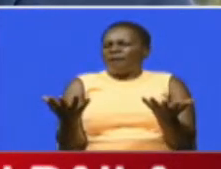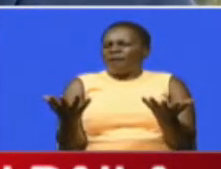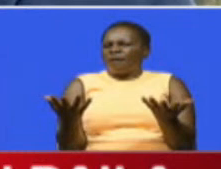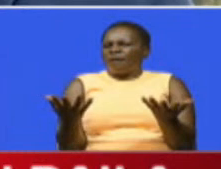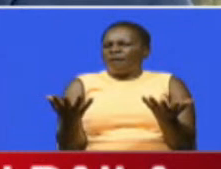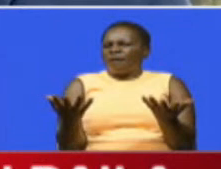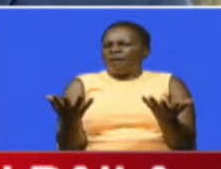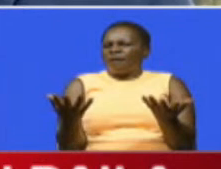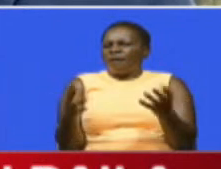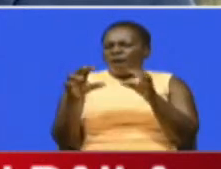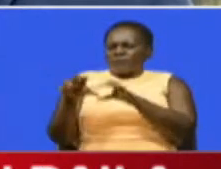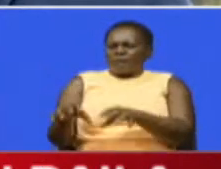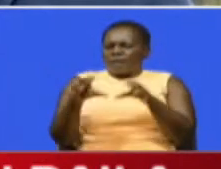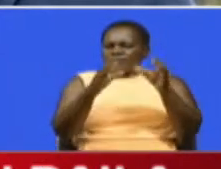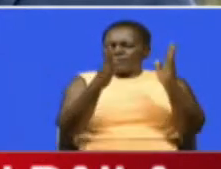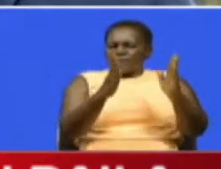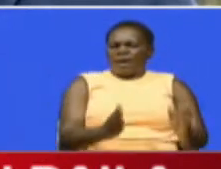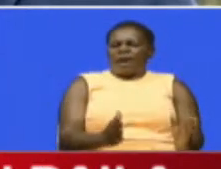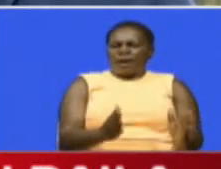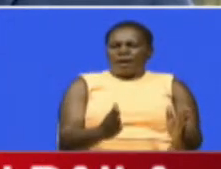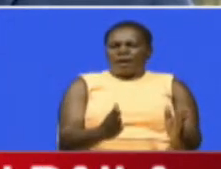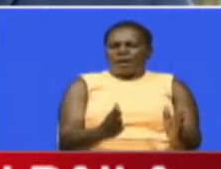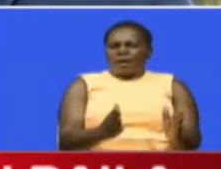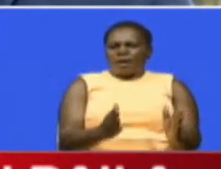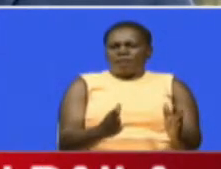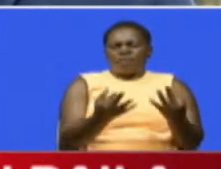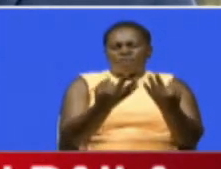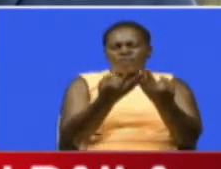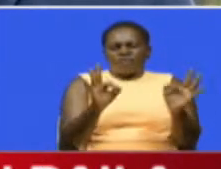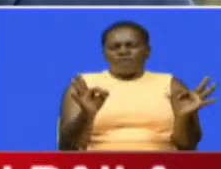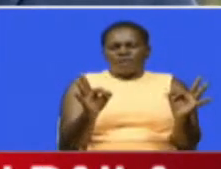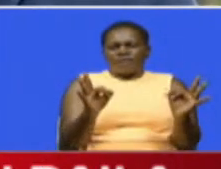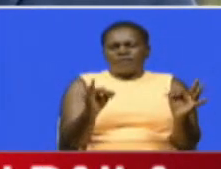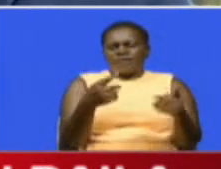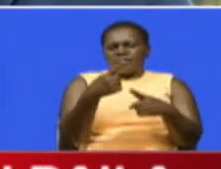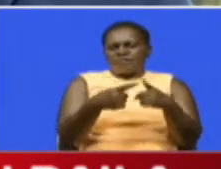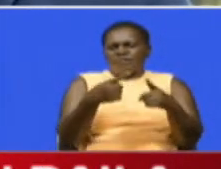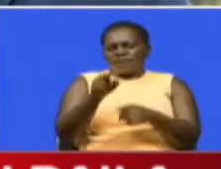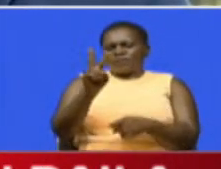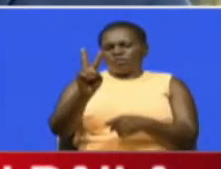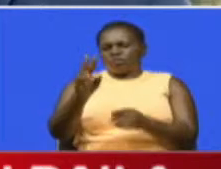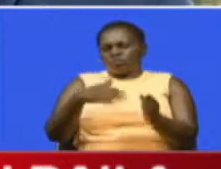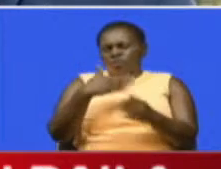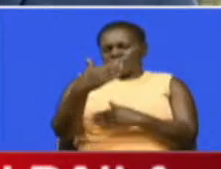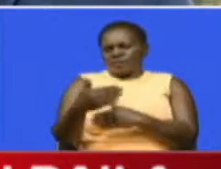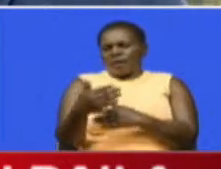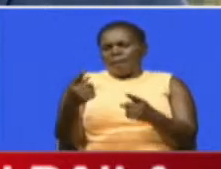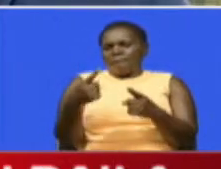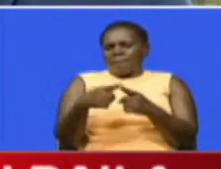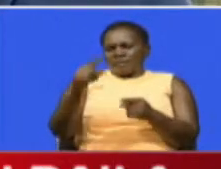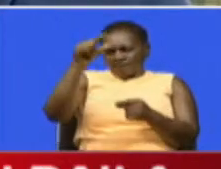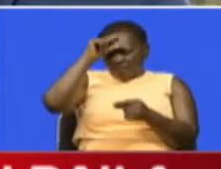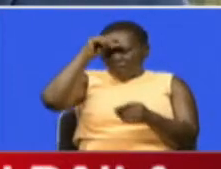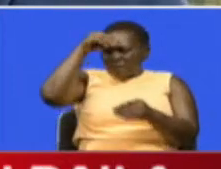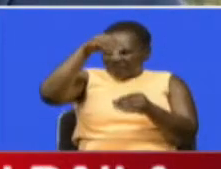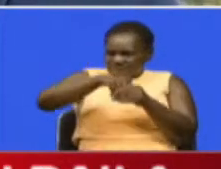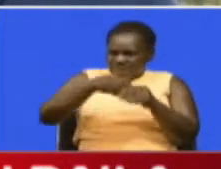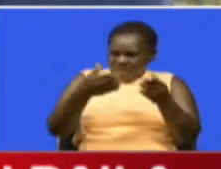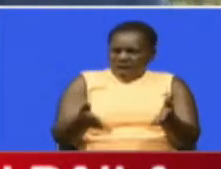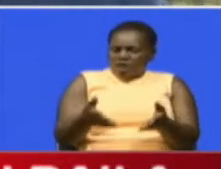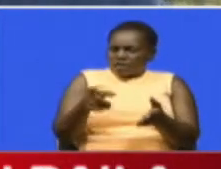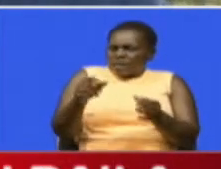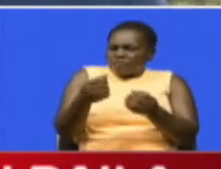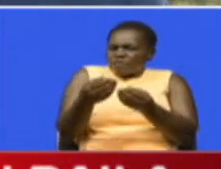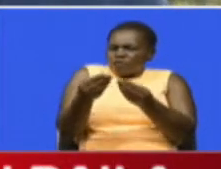now being called hustlers that are going to be liberated in the next regime. Yet they're in government right now. Why are they